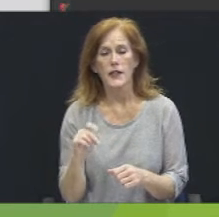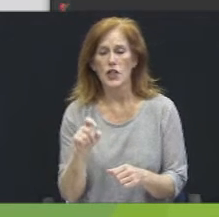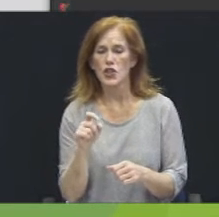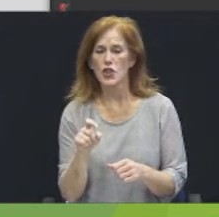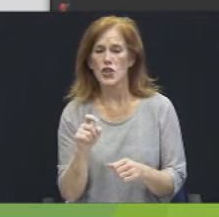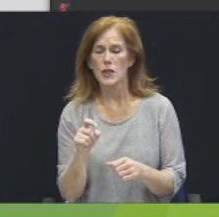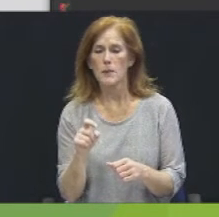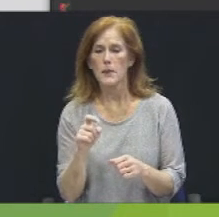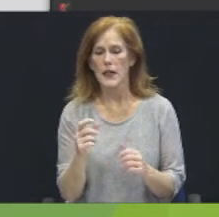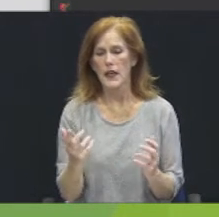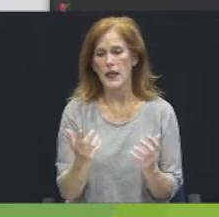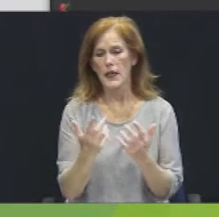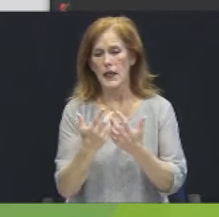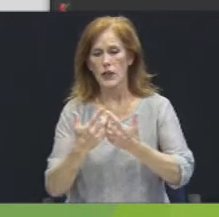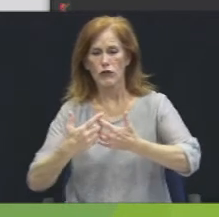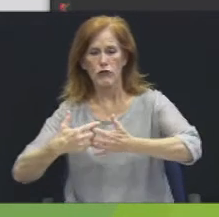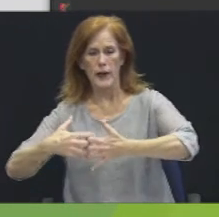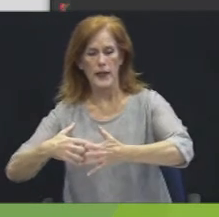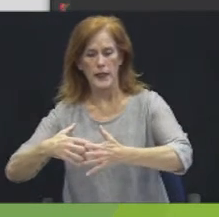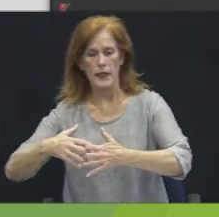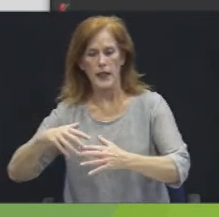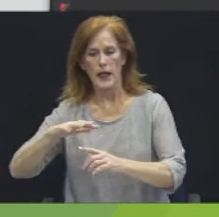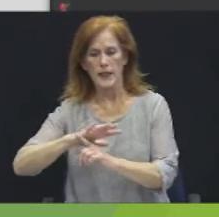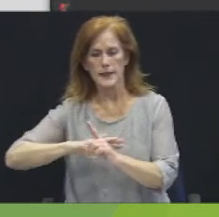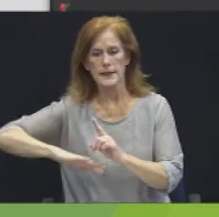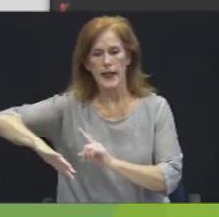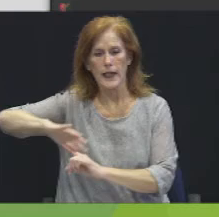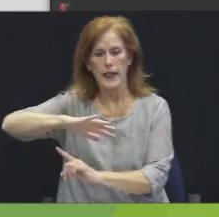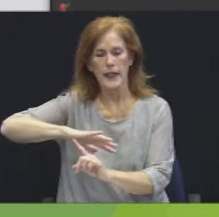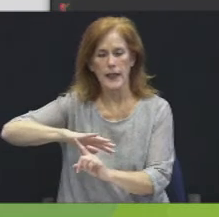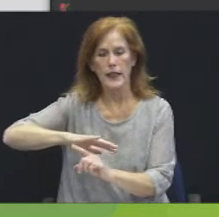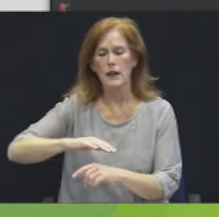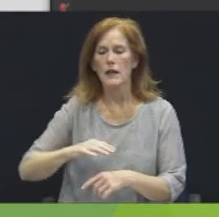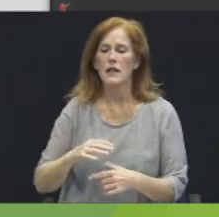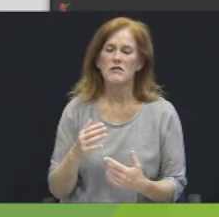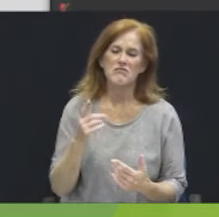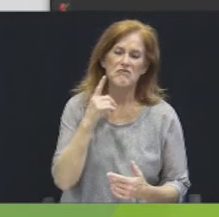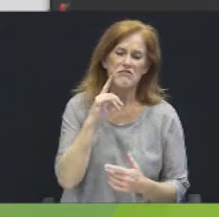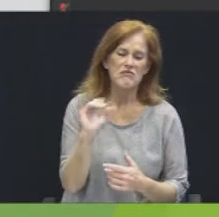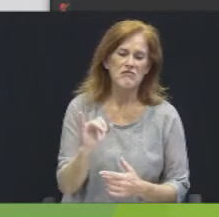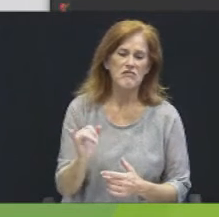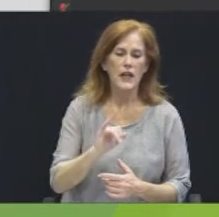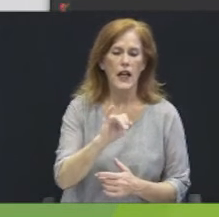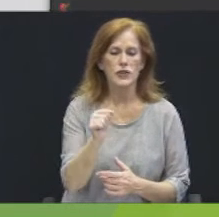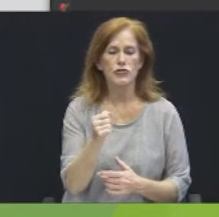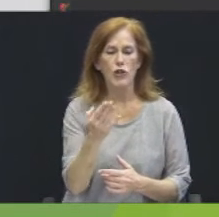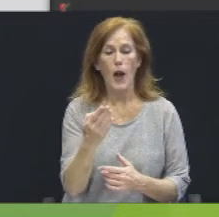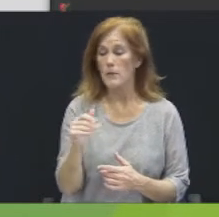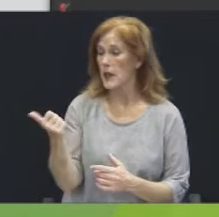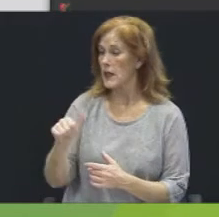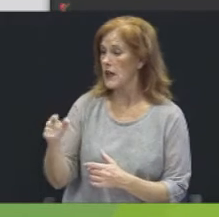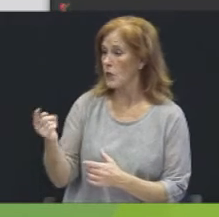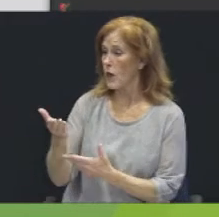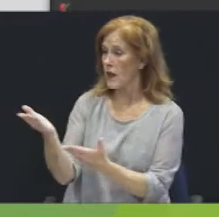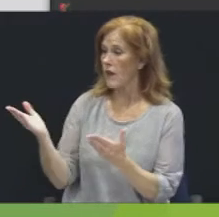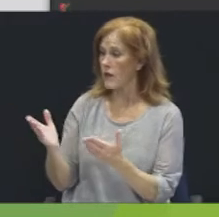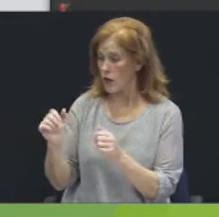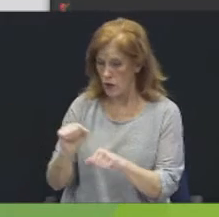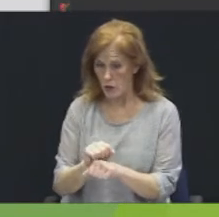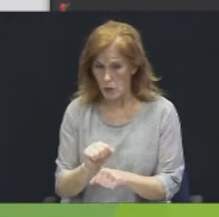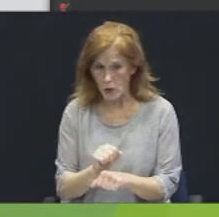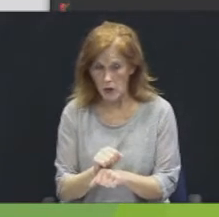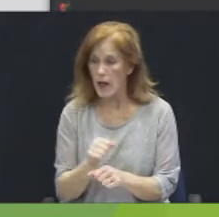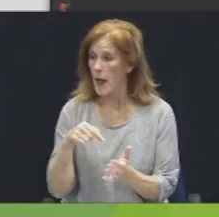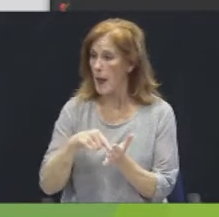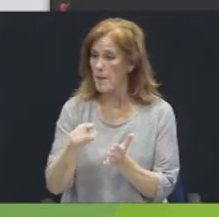an integrated setting. So it would be a job that's available to the general public. It is paid